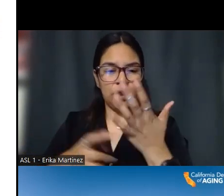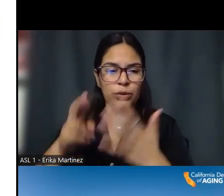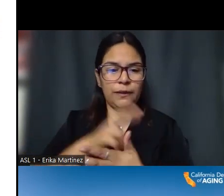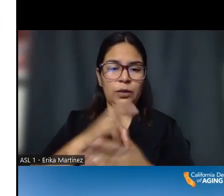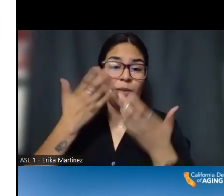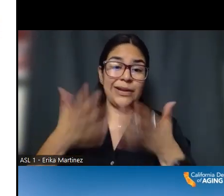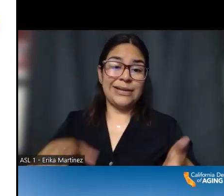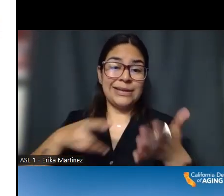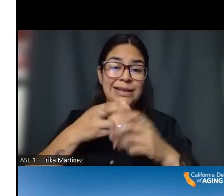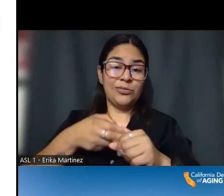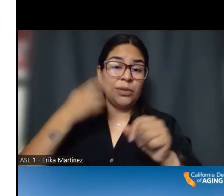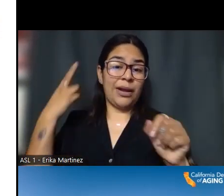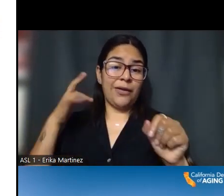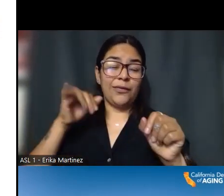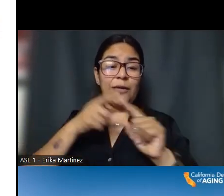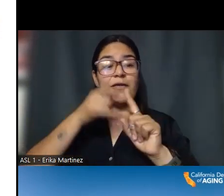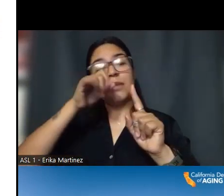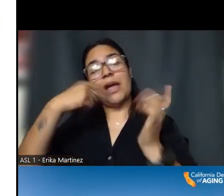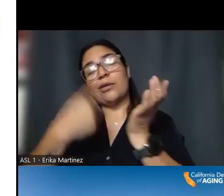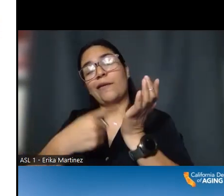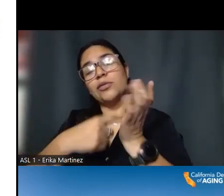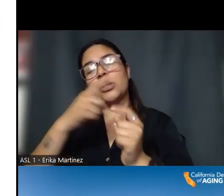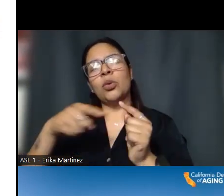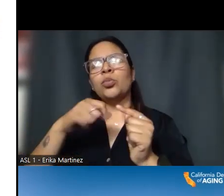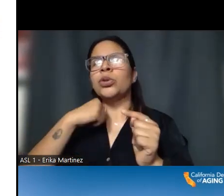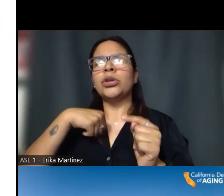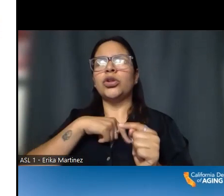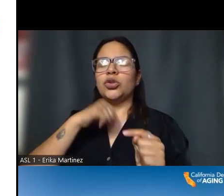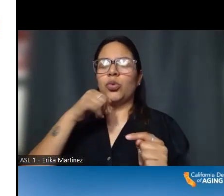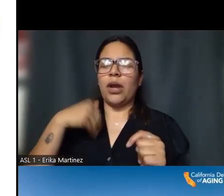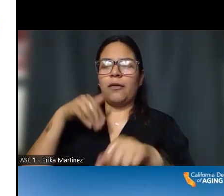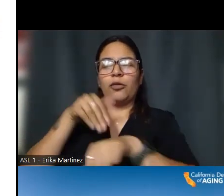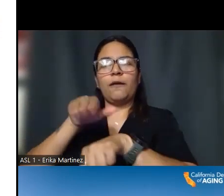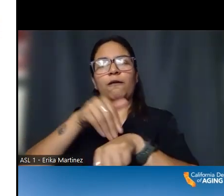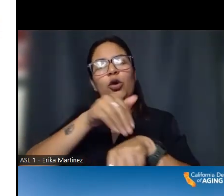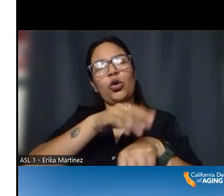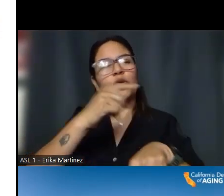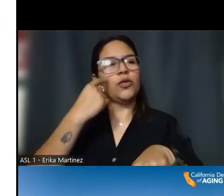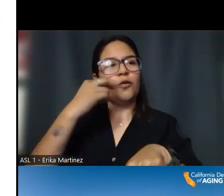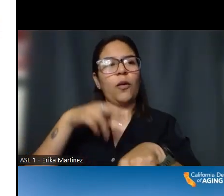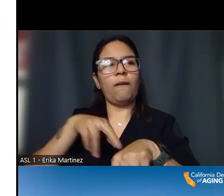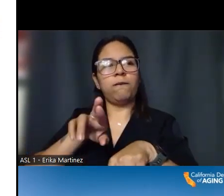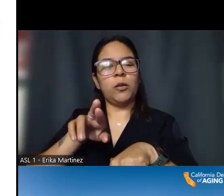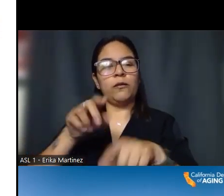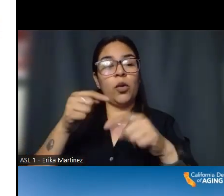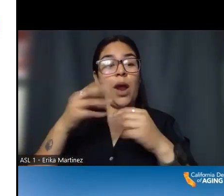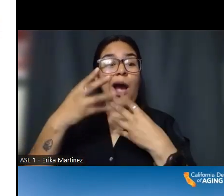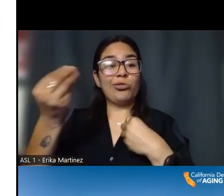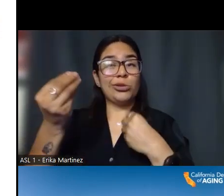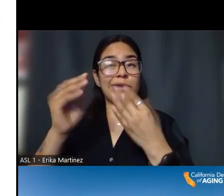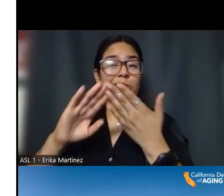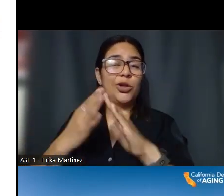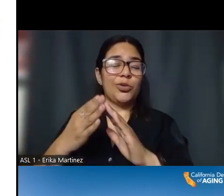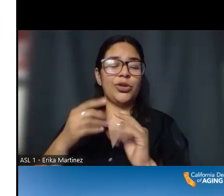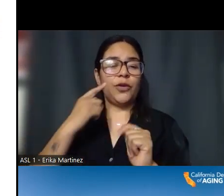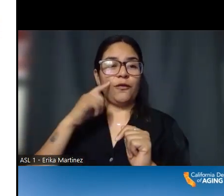out. We don't necessarily provide community resource referrals to residents and their families. We really defer that to the facility